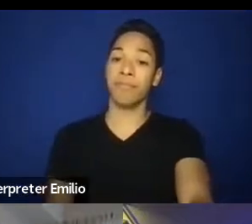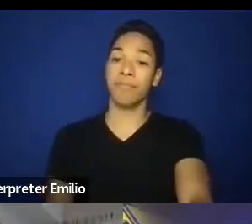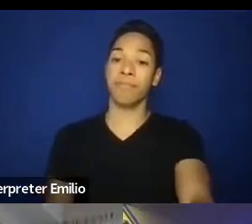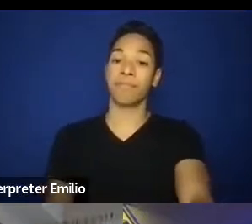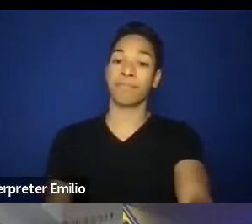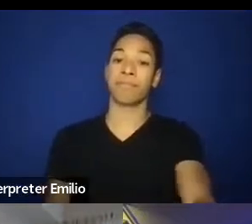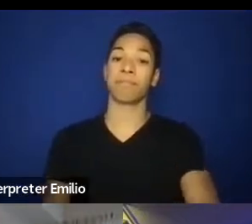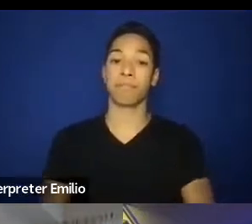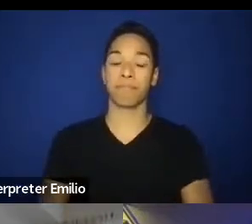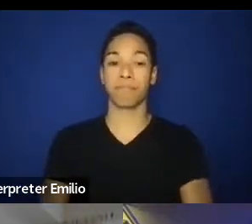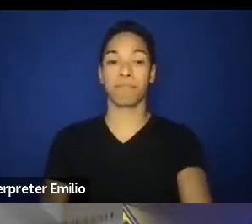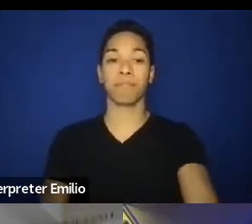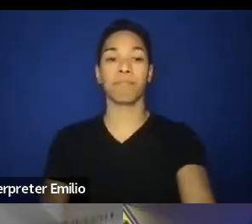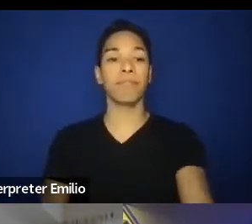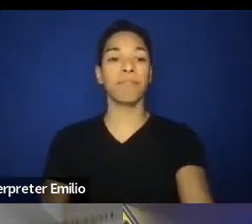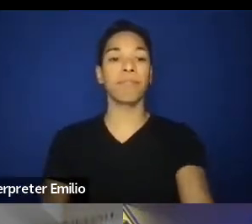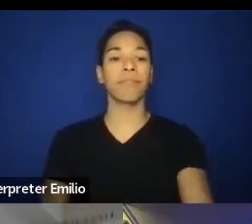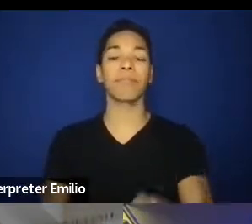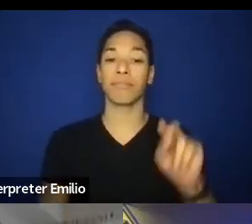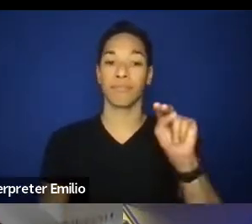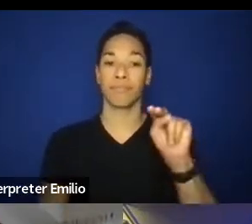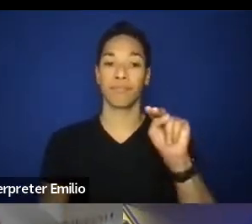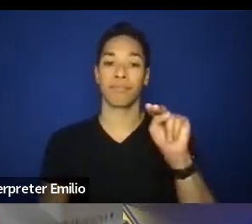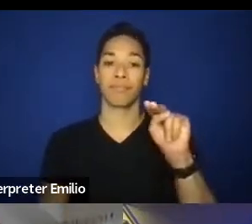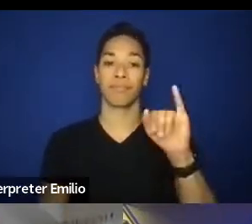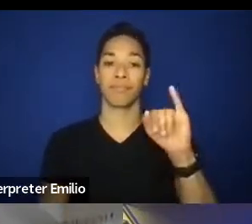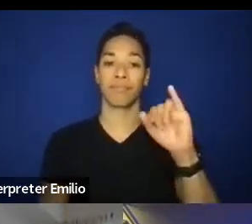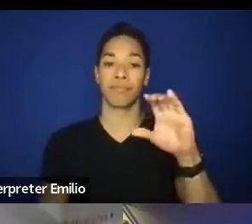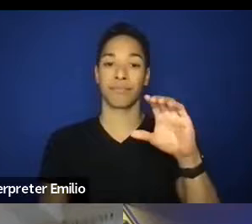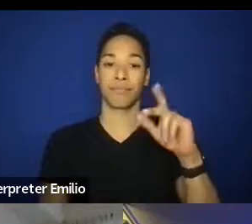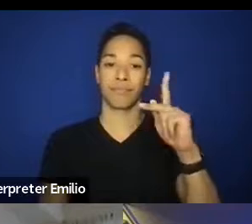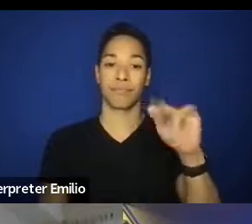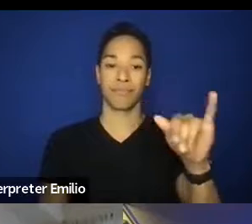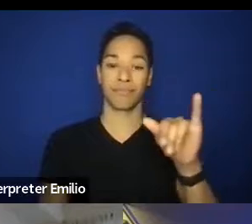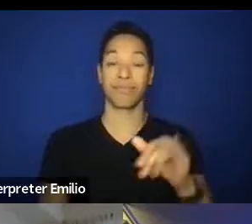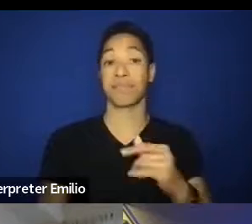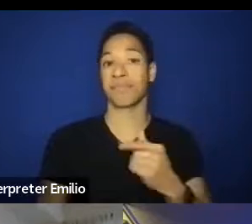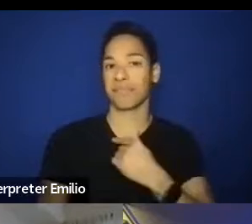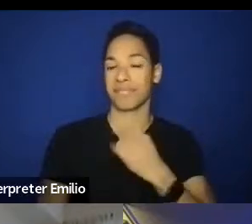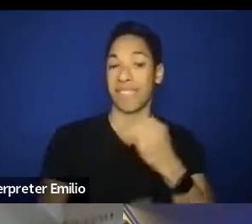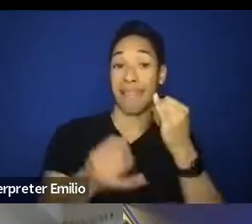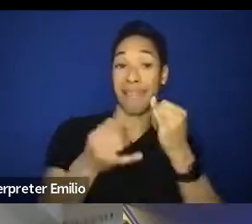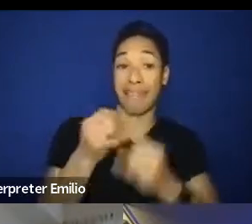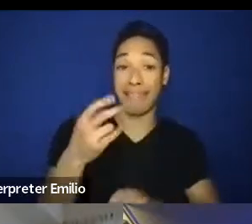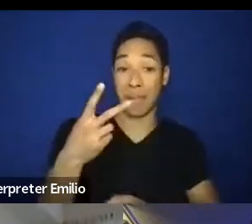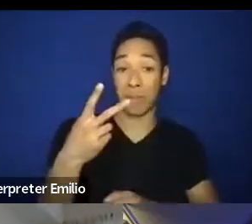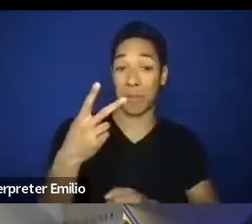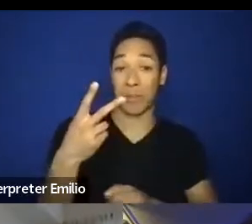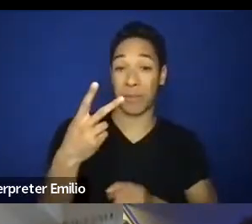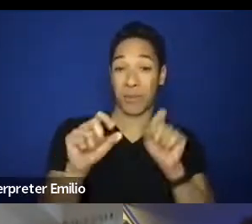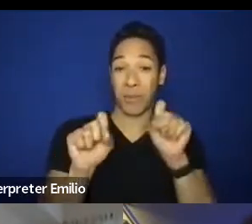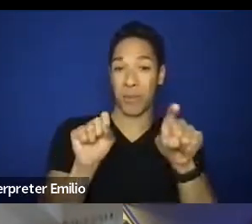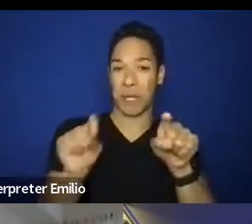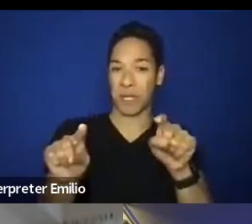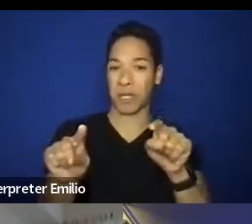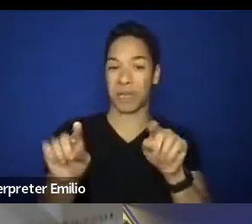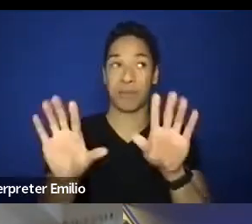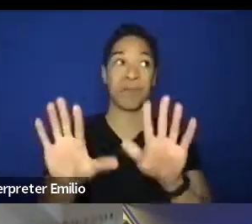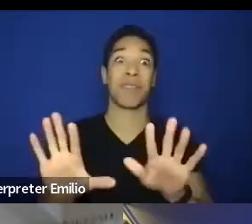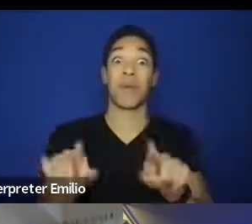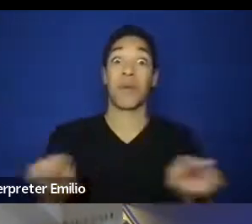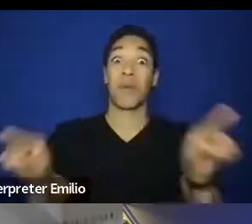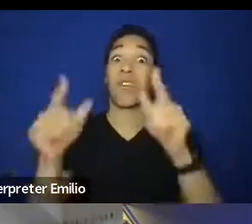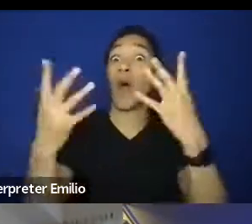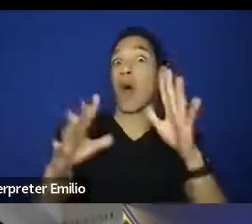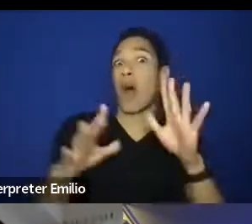I'm gonna blend these last two questions a little bit, just because y'all are fabulous and have went into them already, which is really